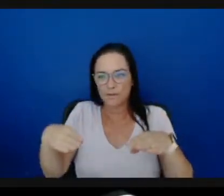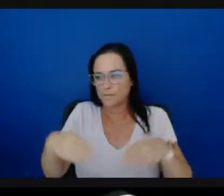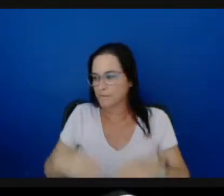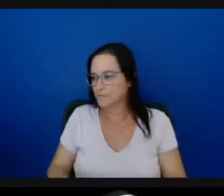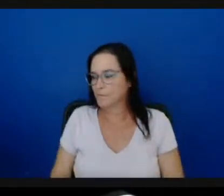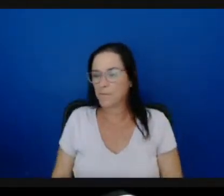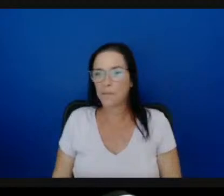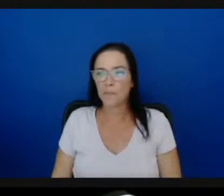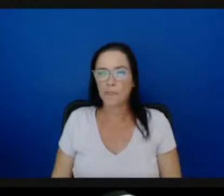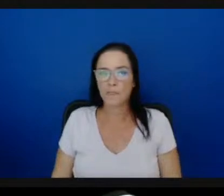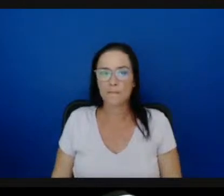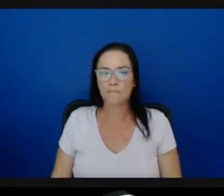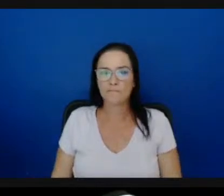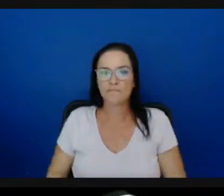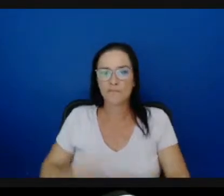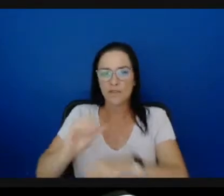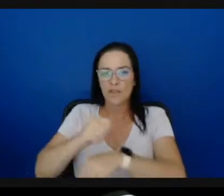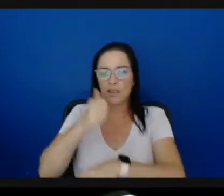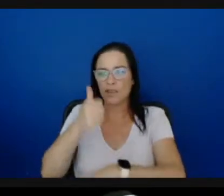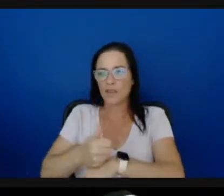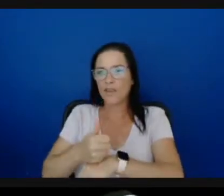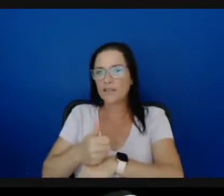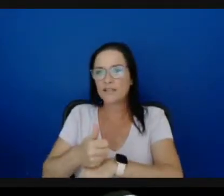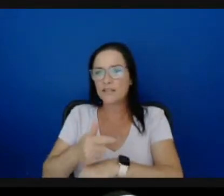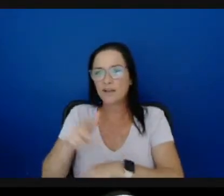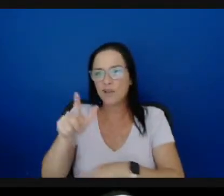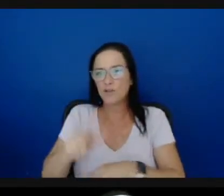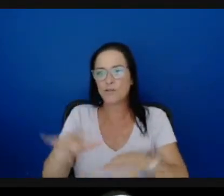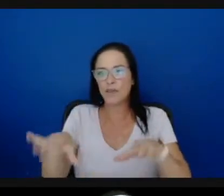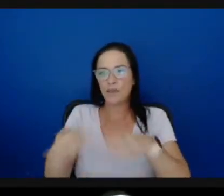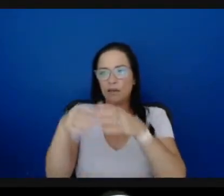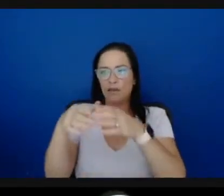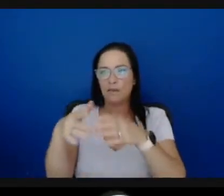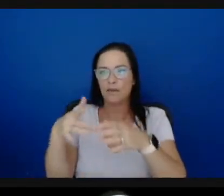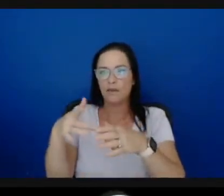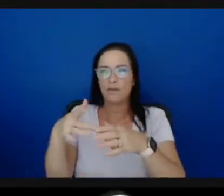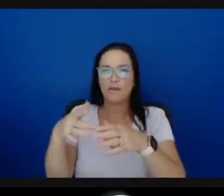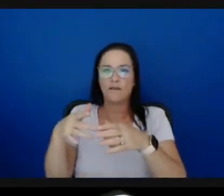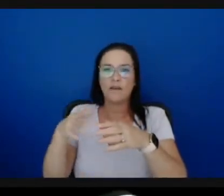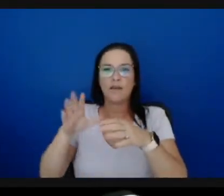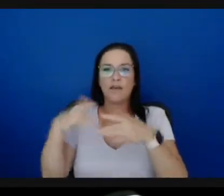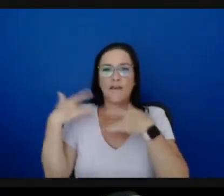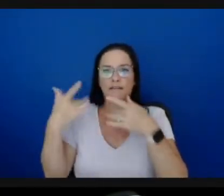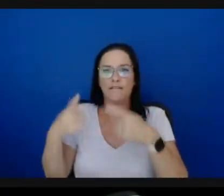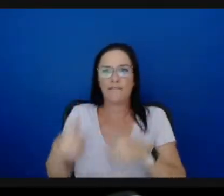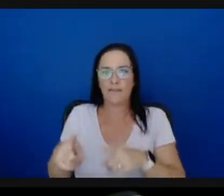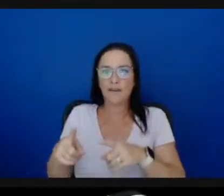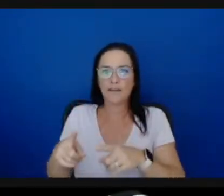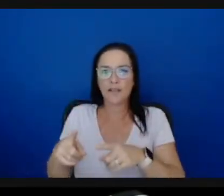The formation of a new volcanic vent begins as fume pours from a crack.